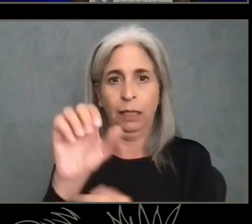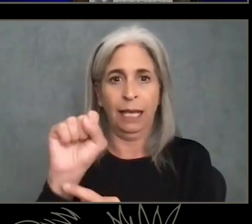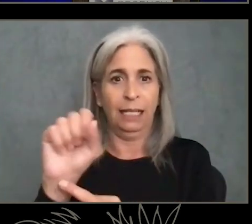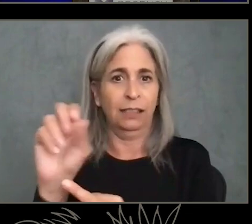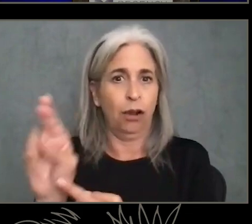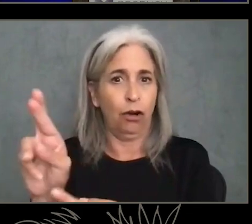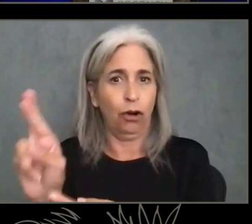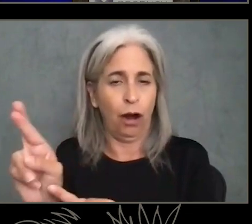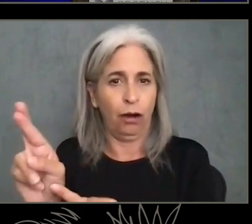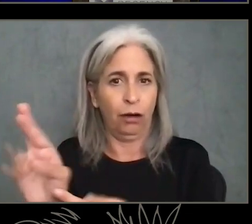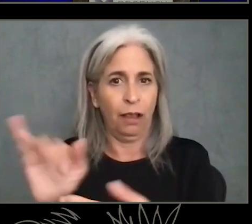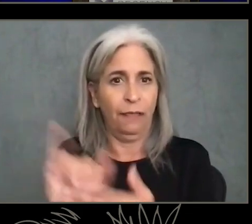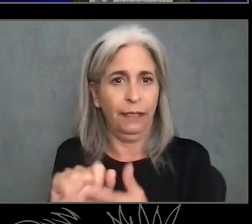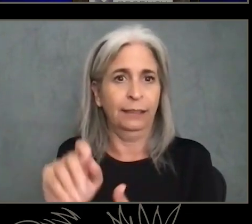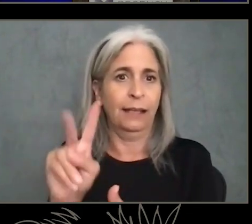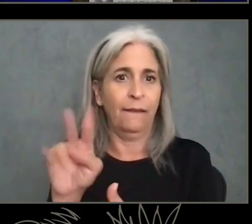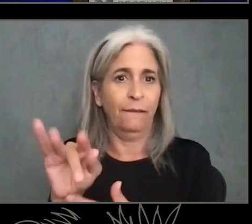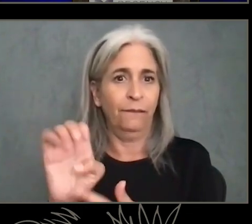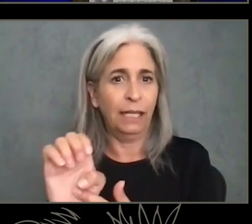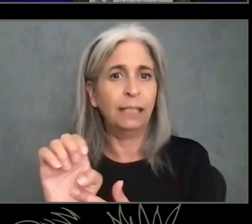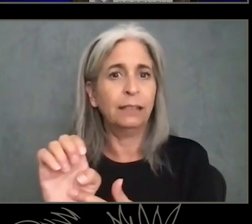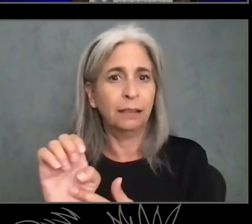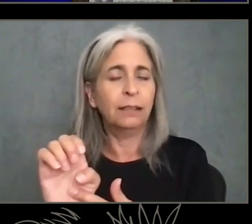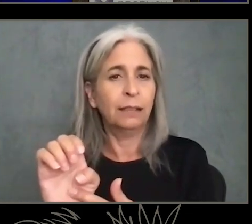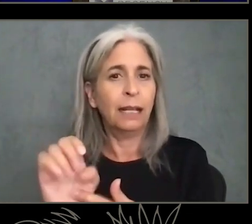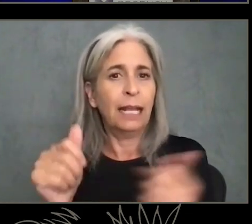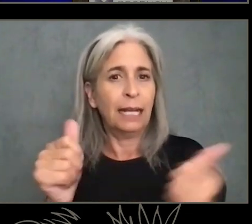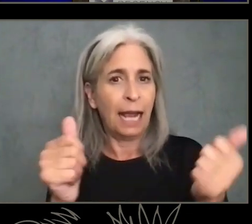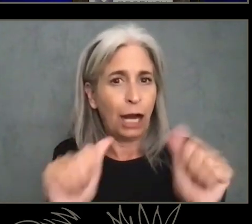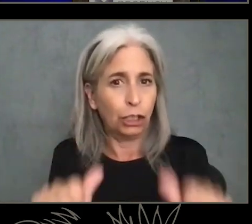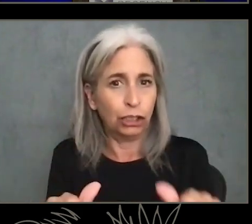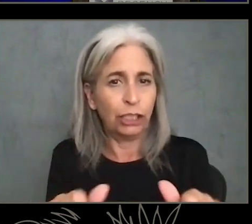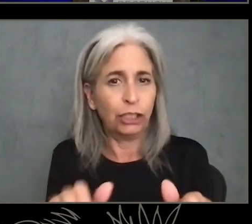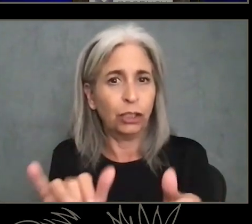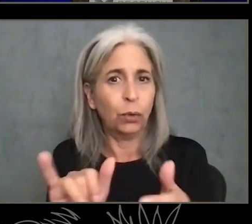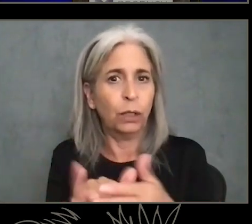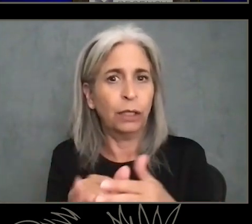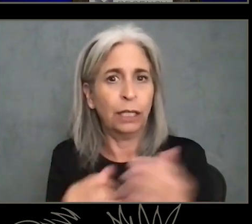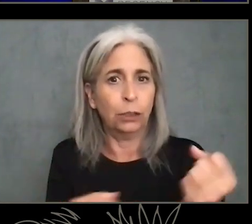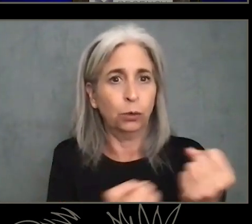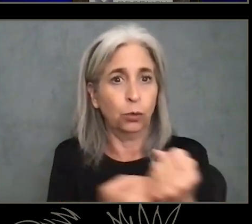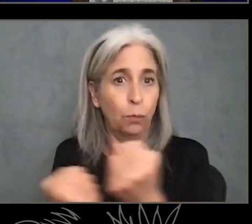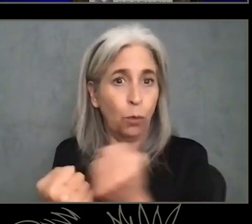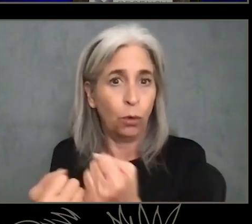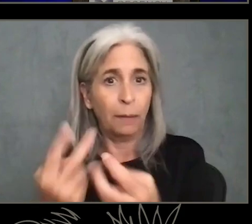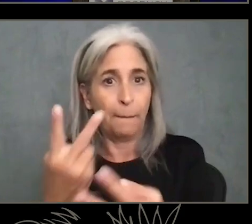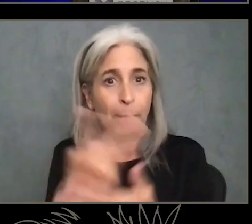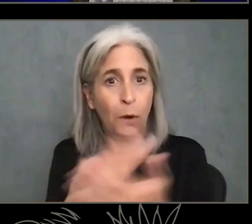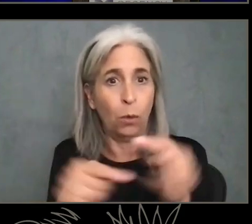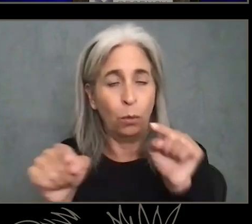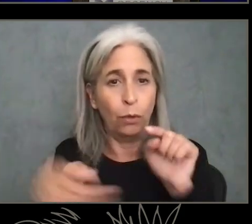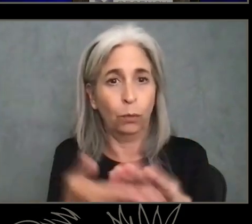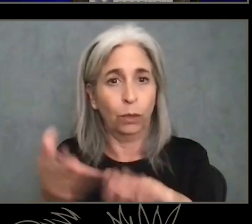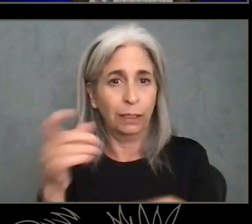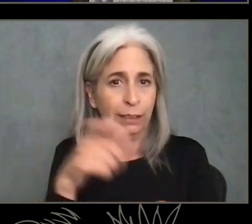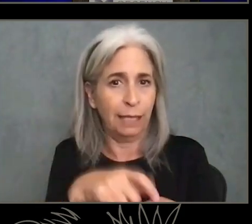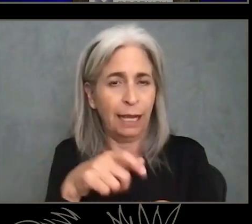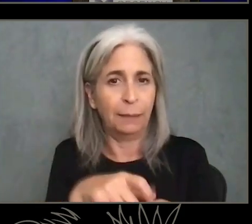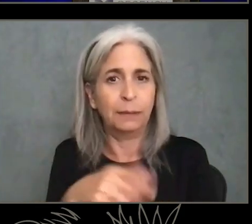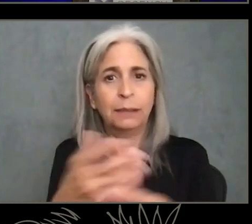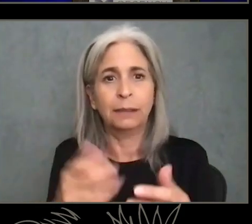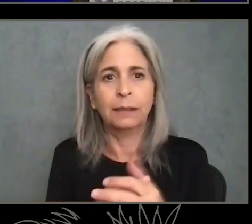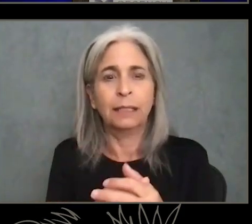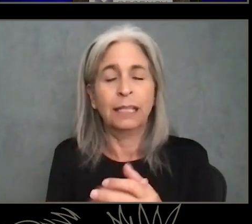initially architected, where it supported these two runtimes. So in a particular plugin, you can check to